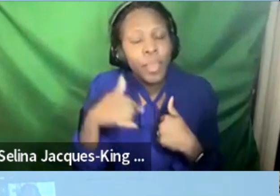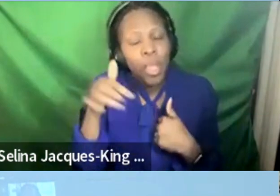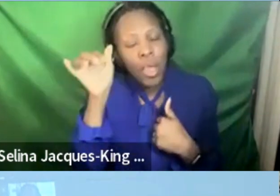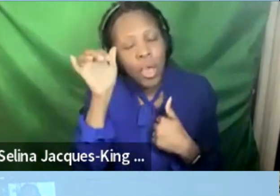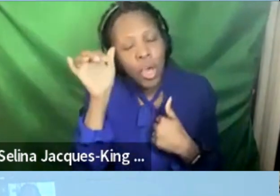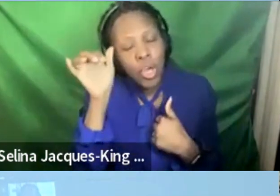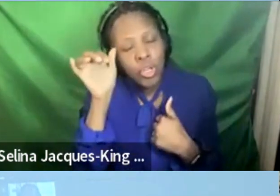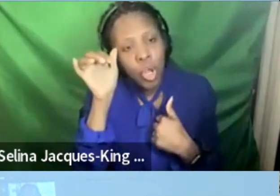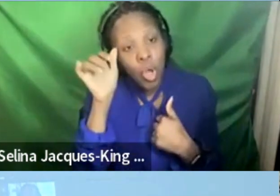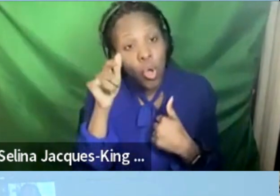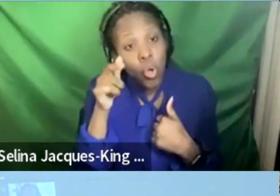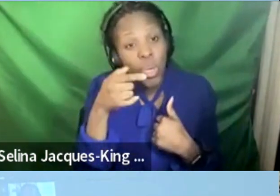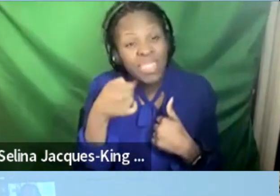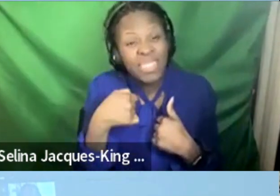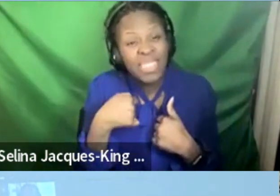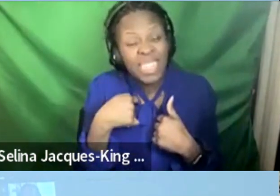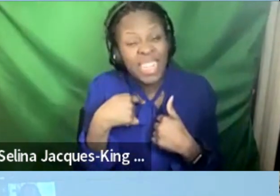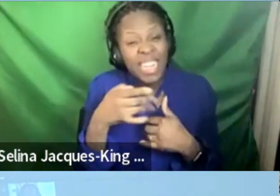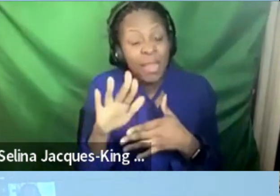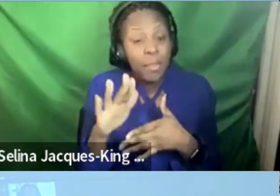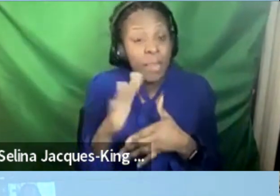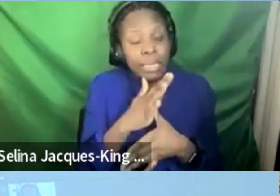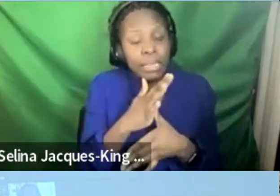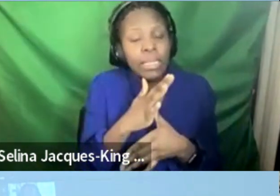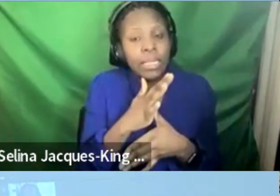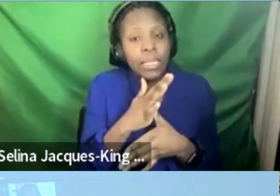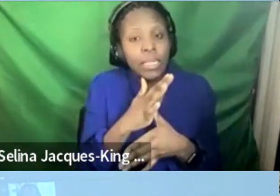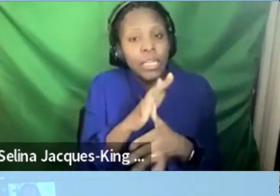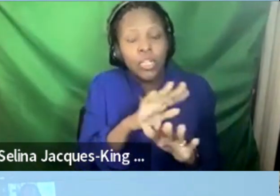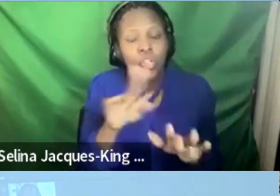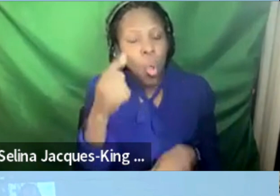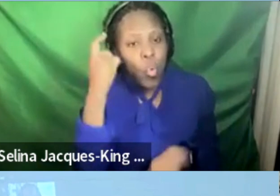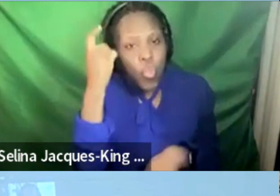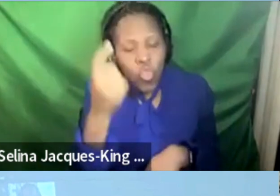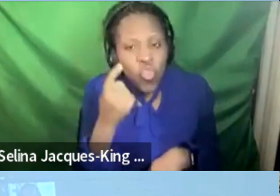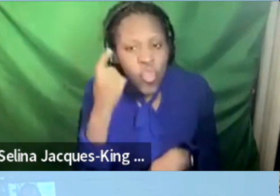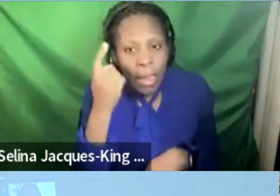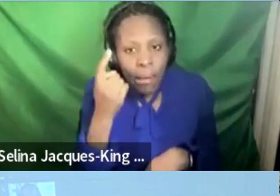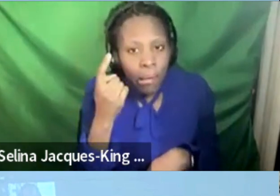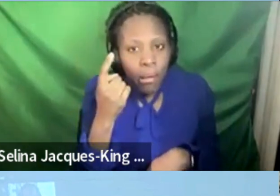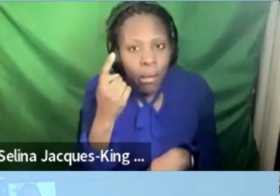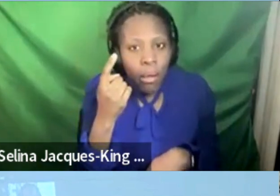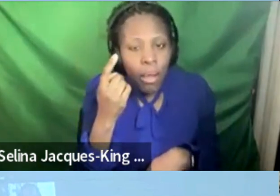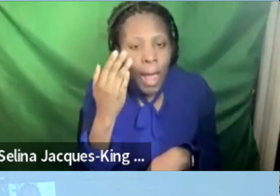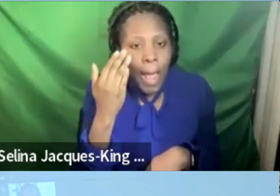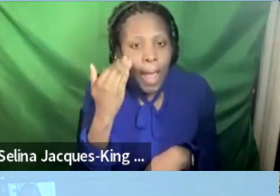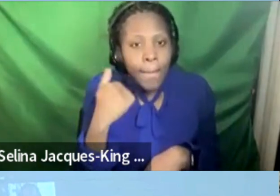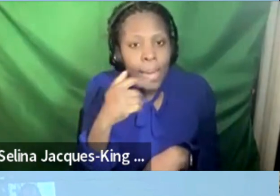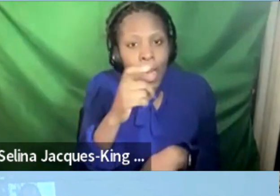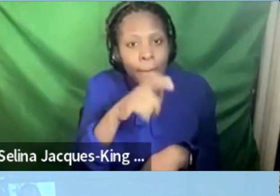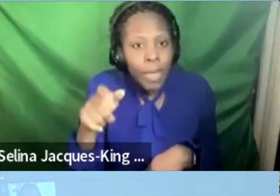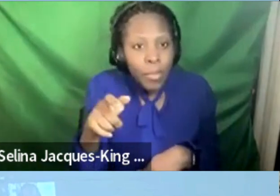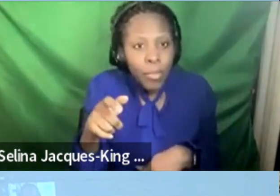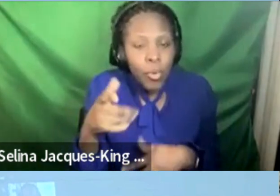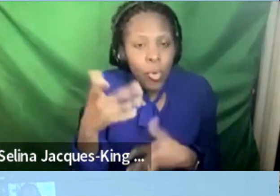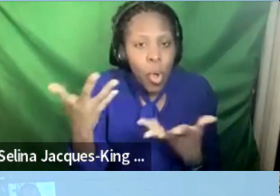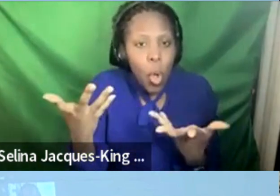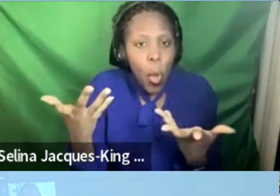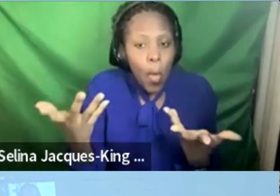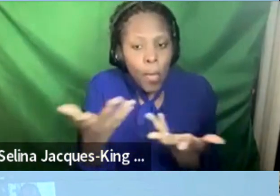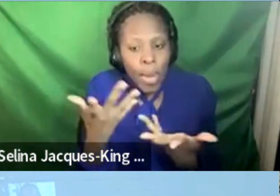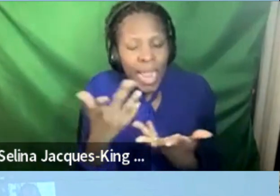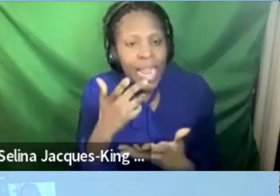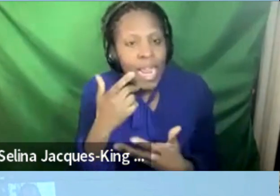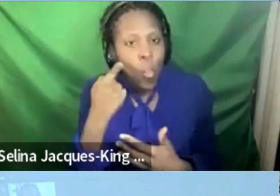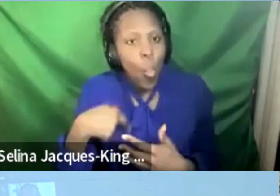and I know you said you suggested something at the beginning when you said you don't think, you know, black people and white